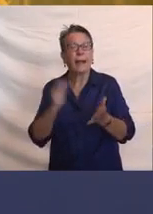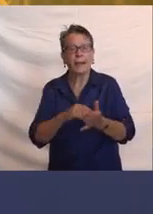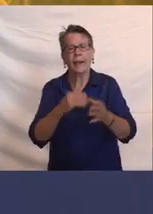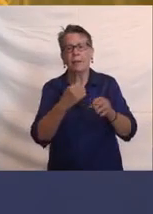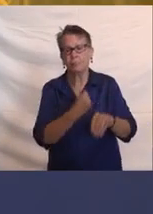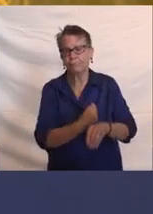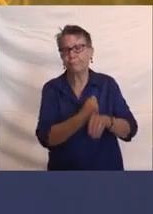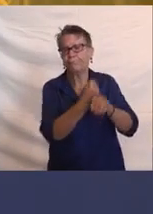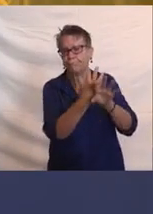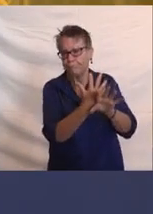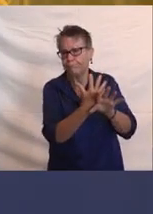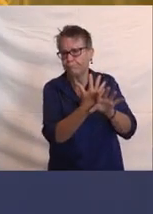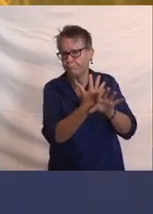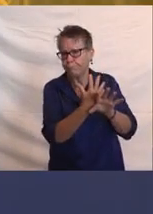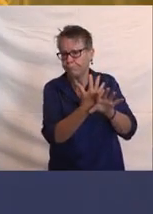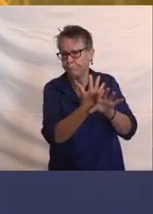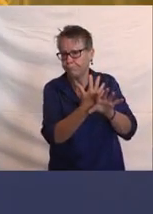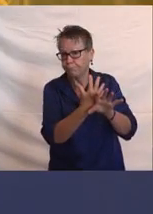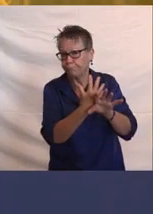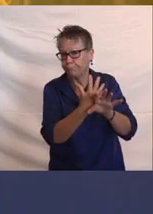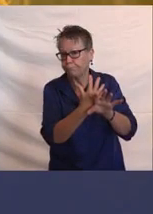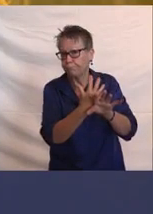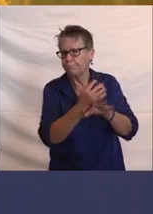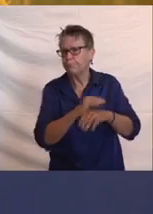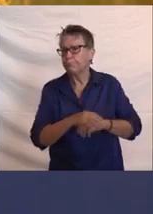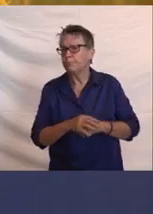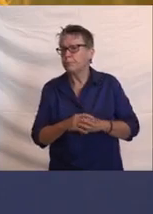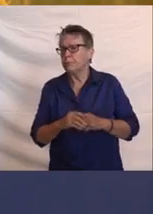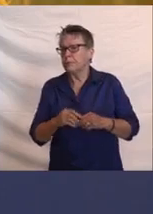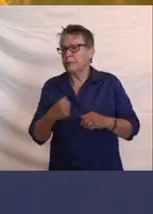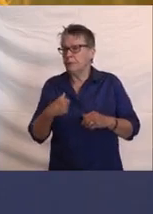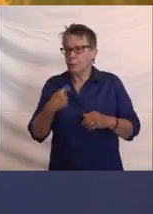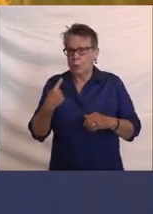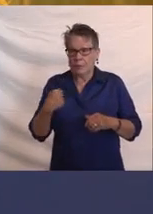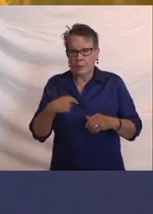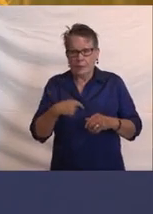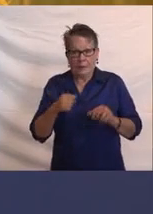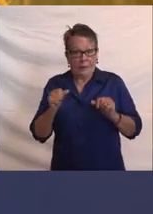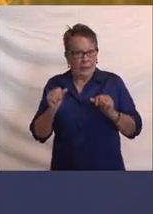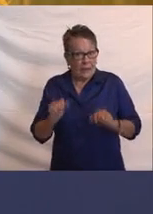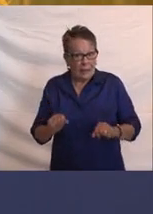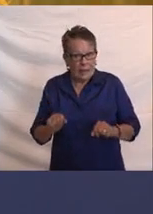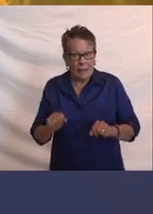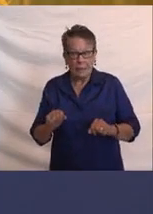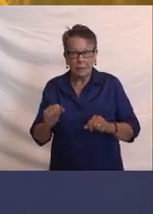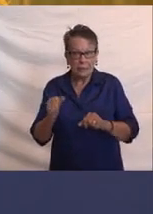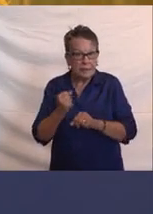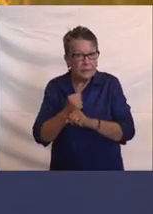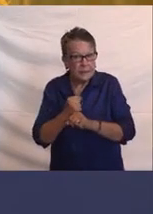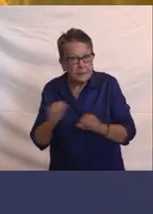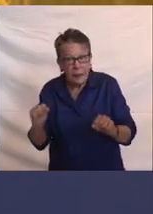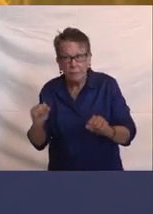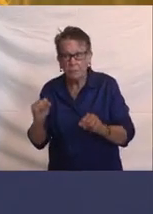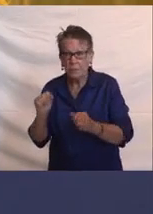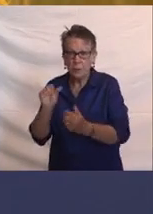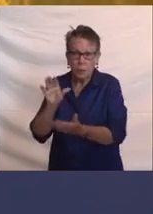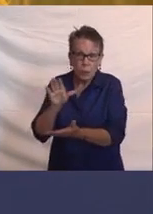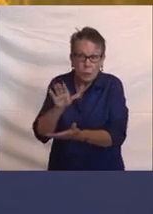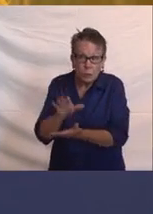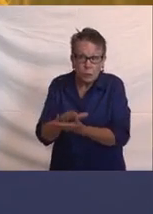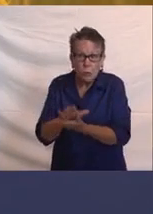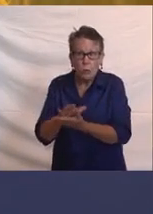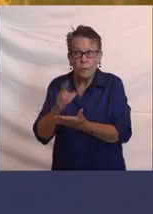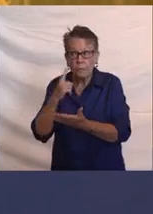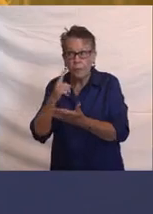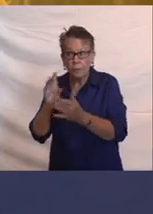assuming we believe that we can achieve the safe setting for kids, educators, staff, and we believe the package we put